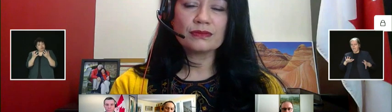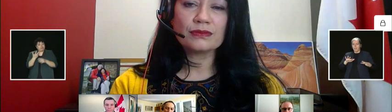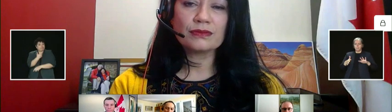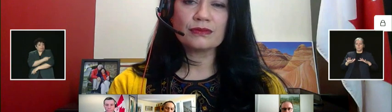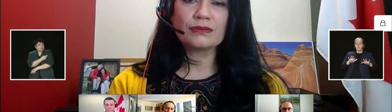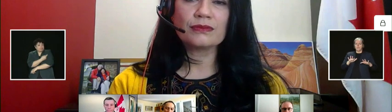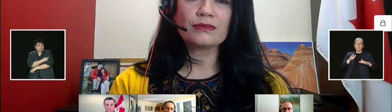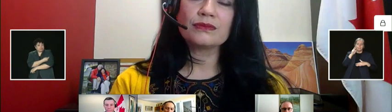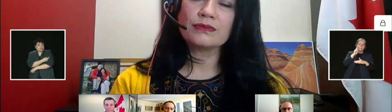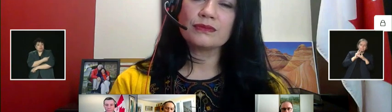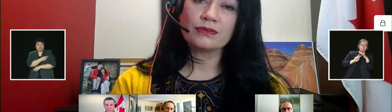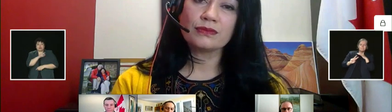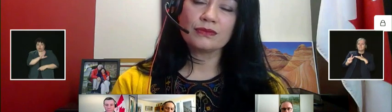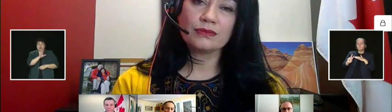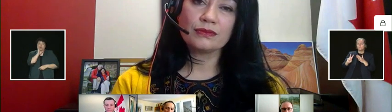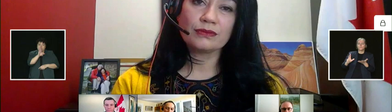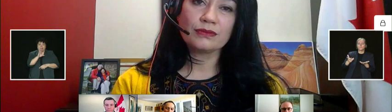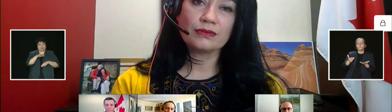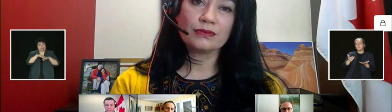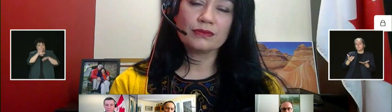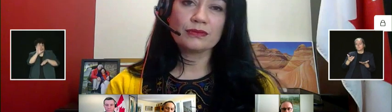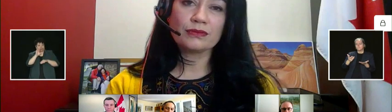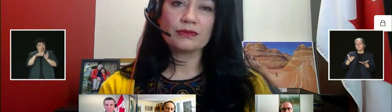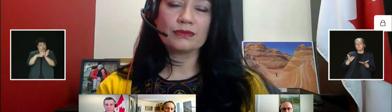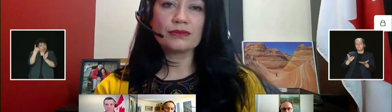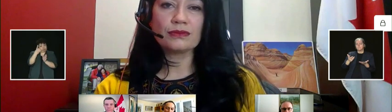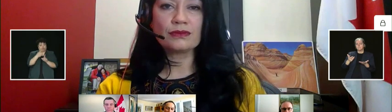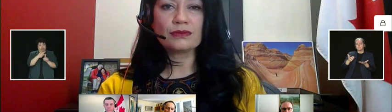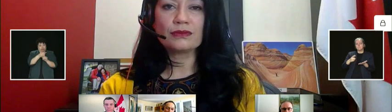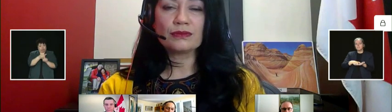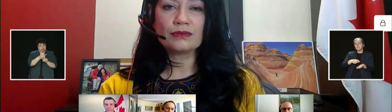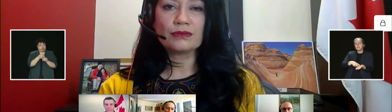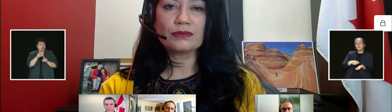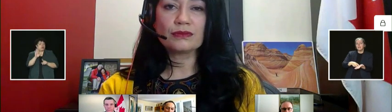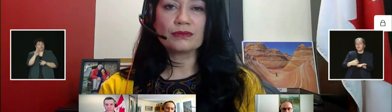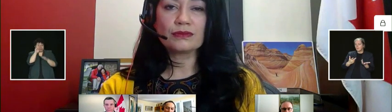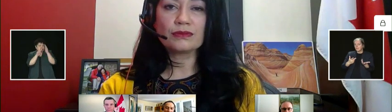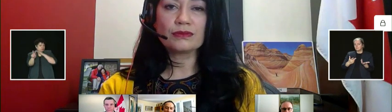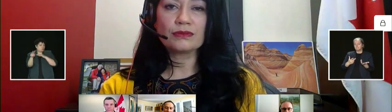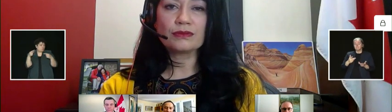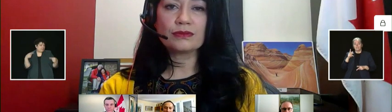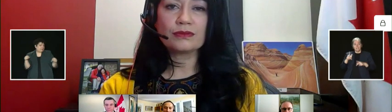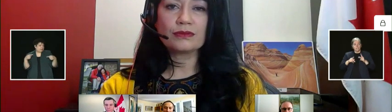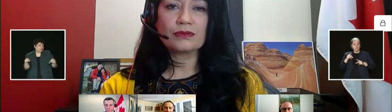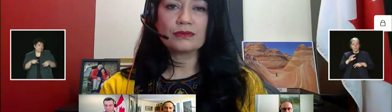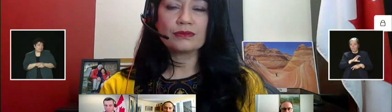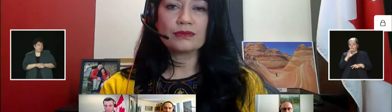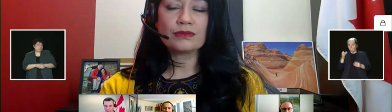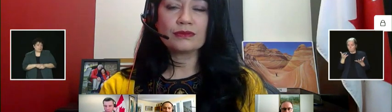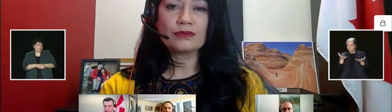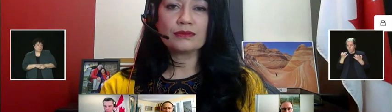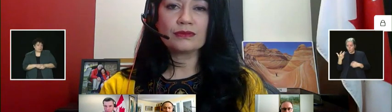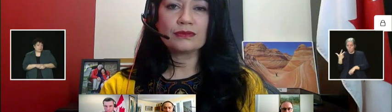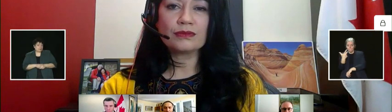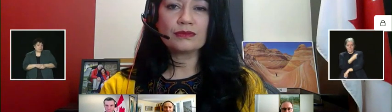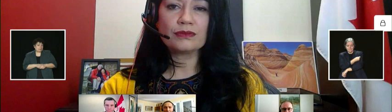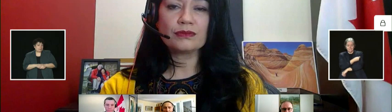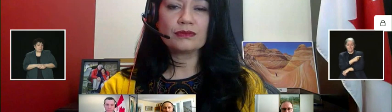vaccinated will get their, at least one shot, will get their first shot? Do you have a timeline for that?